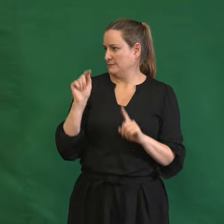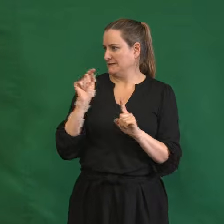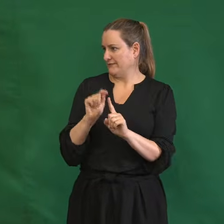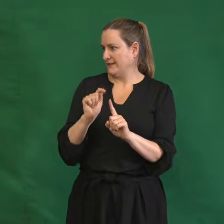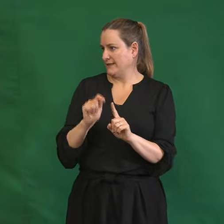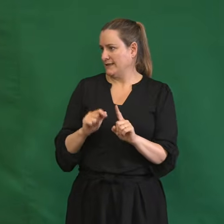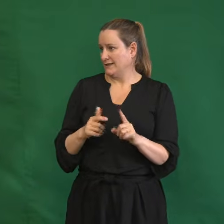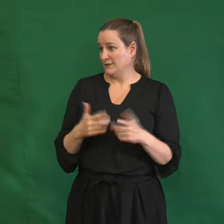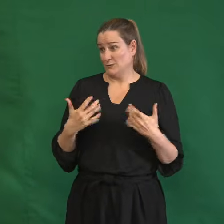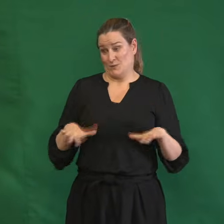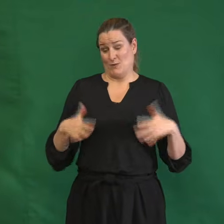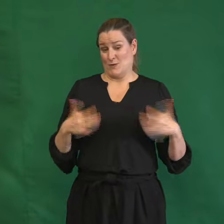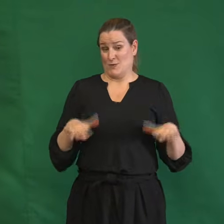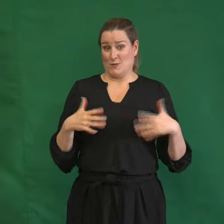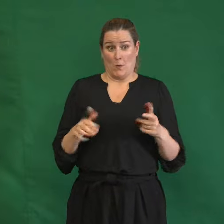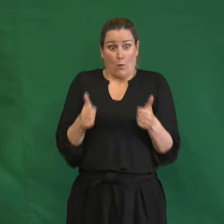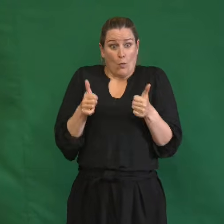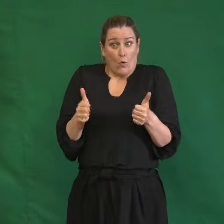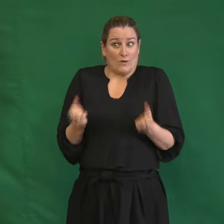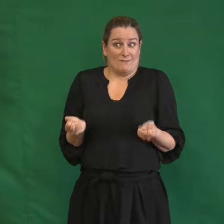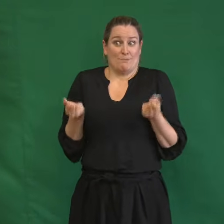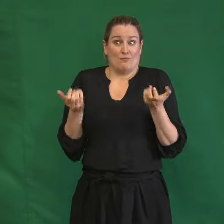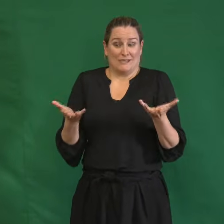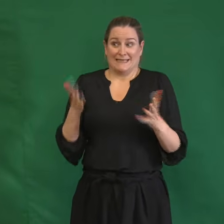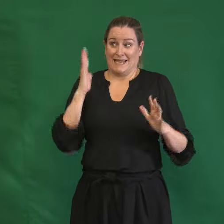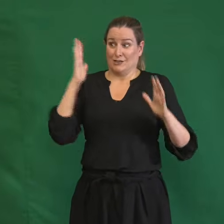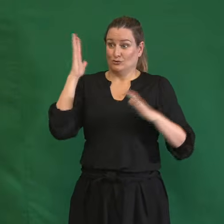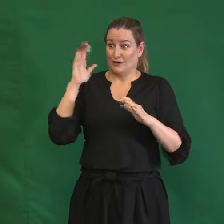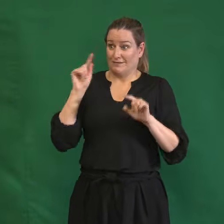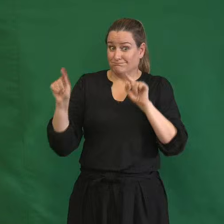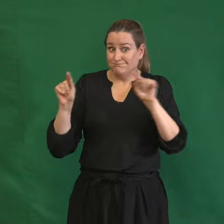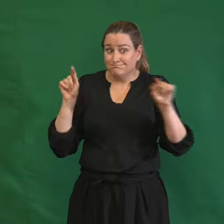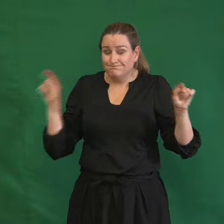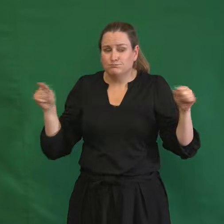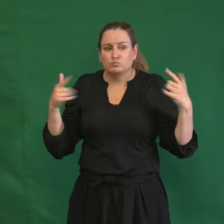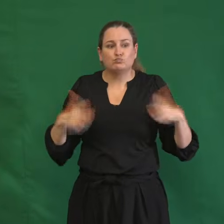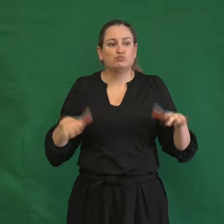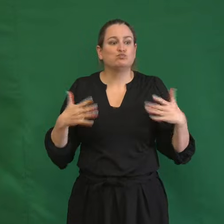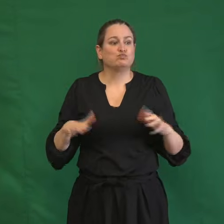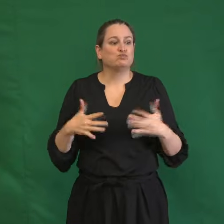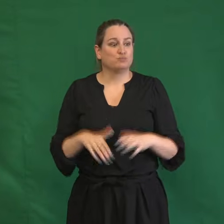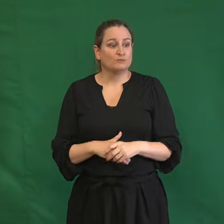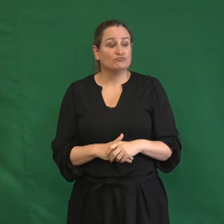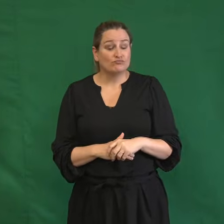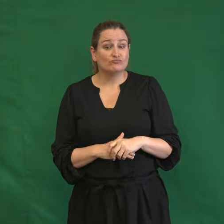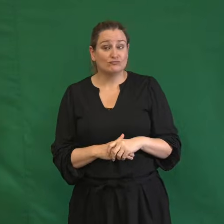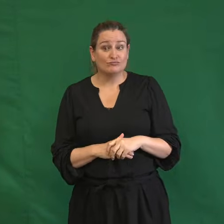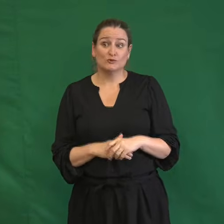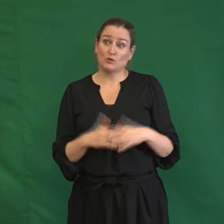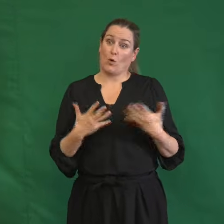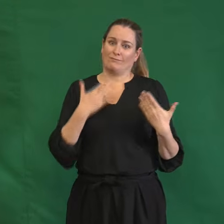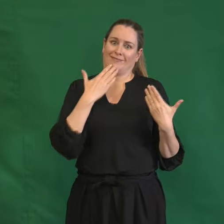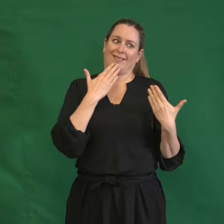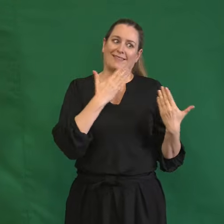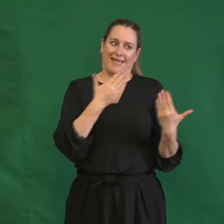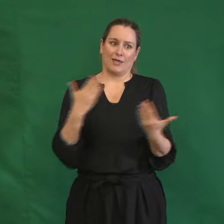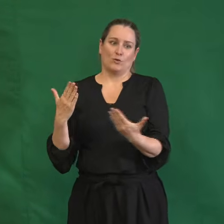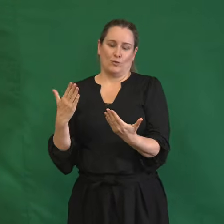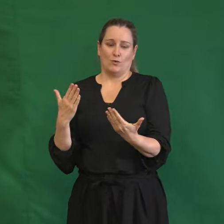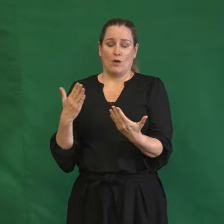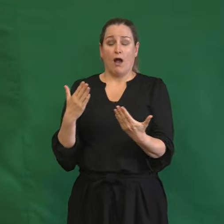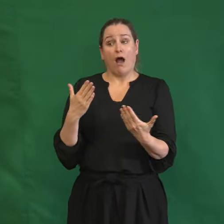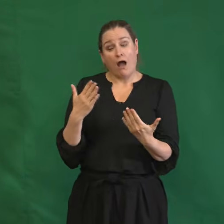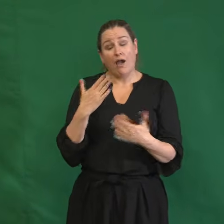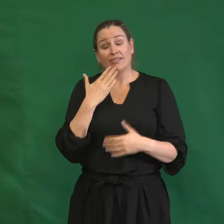marvelous presentations and work that has been taking place in this space. And for that, I want to thank Stellenbosch